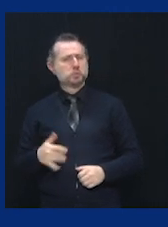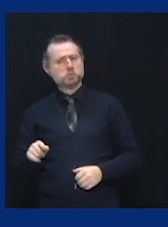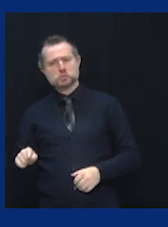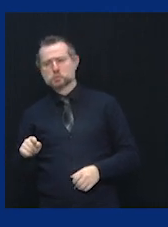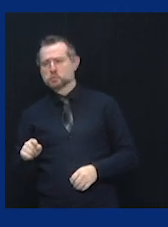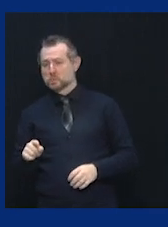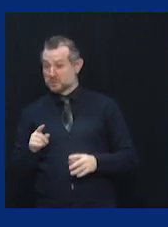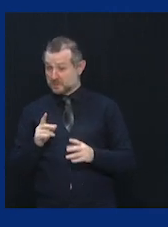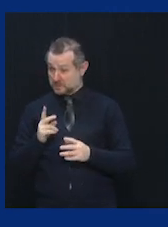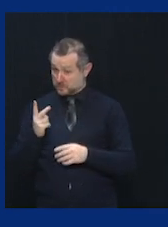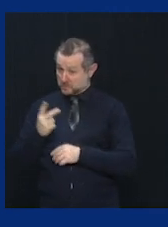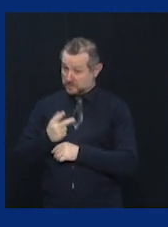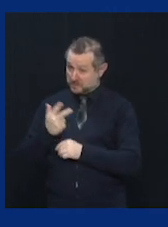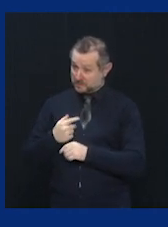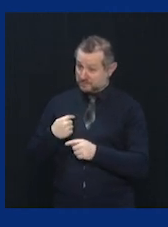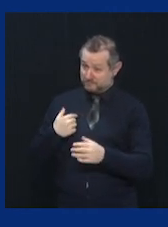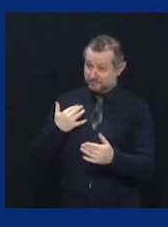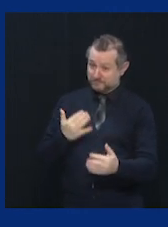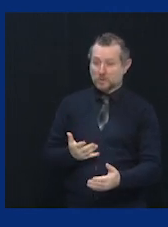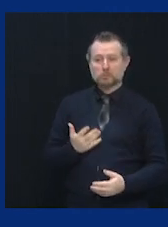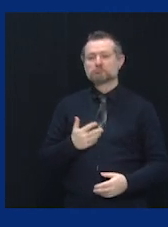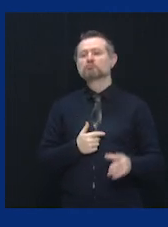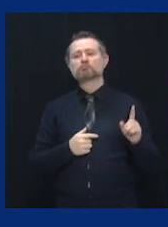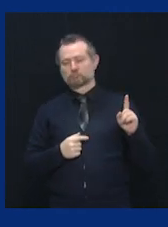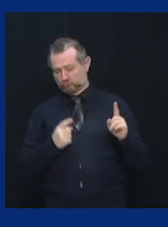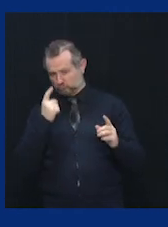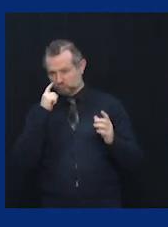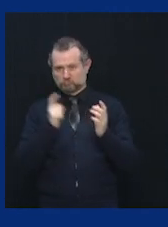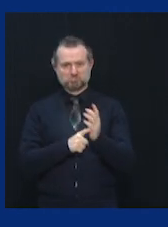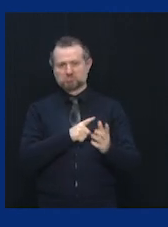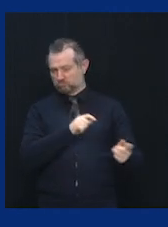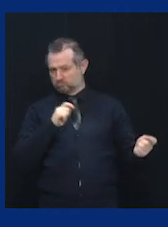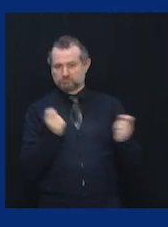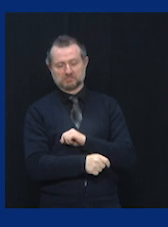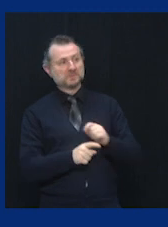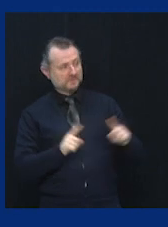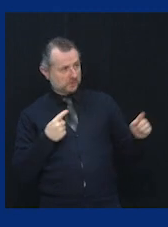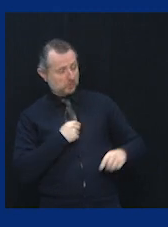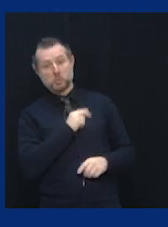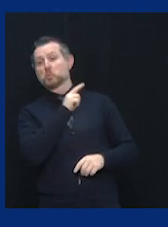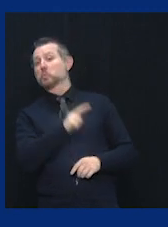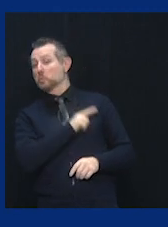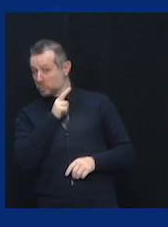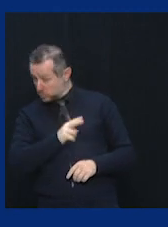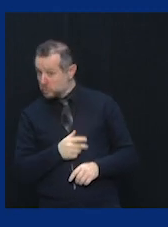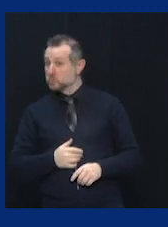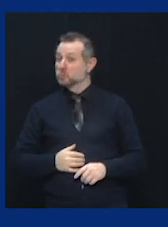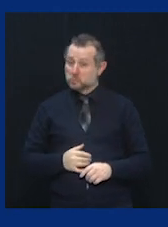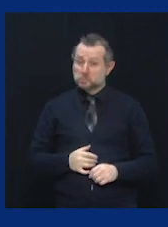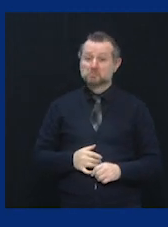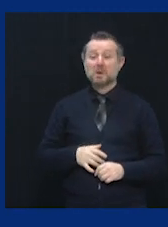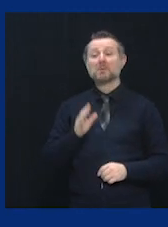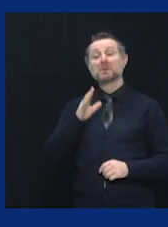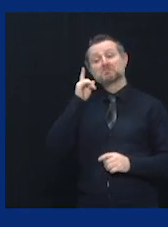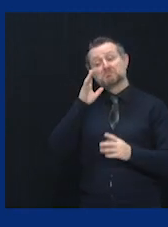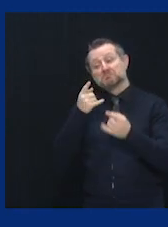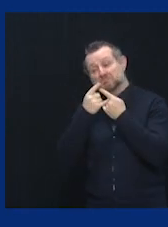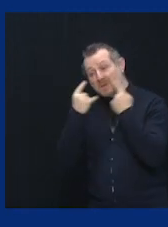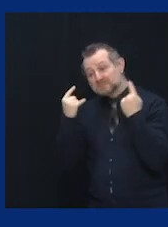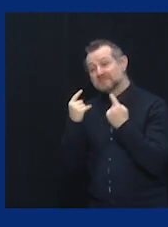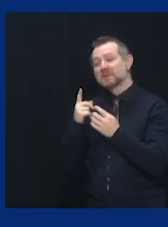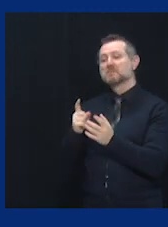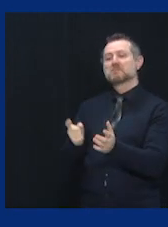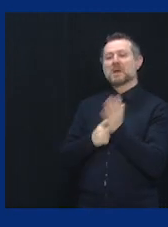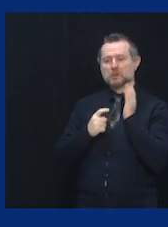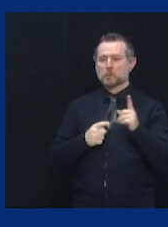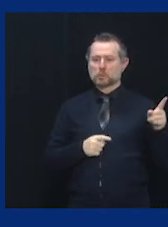difference. And they've taken actions that I think were long overdue. I think the mask mandate was long overdue. New